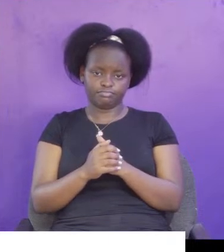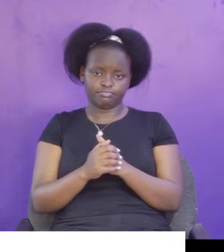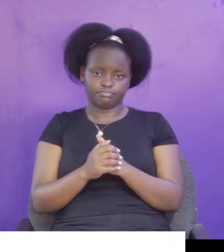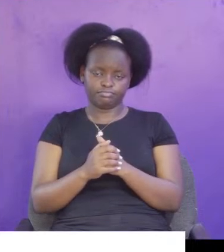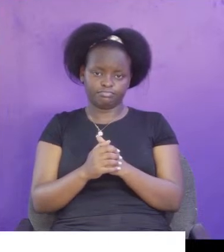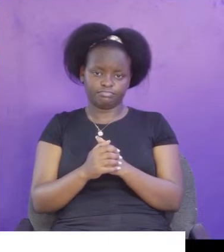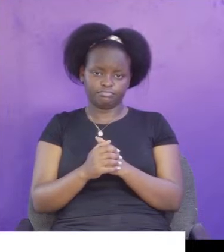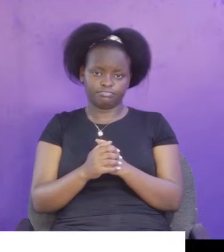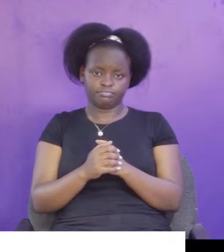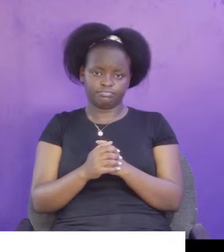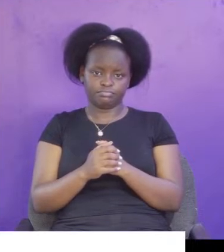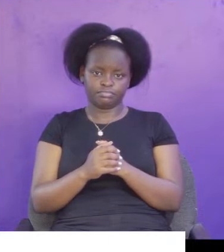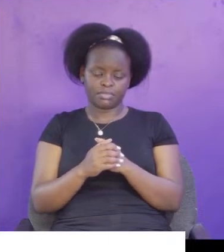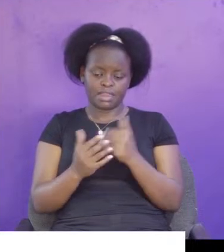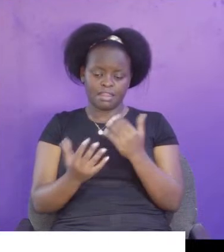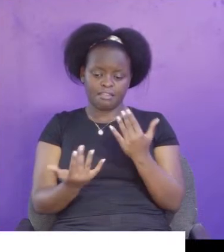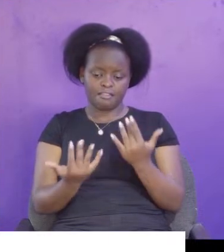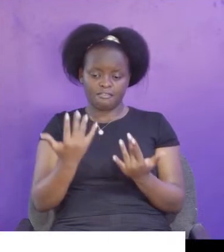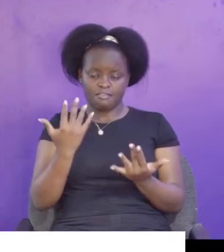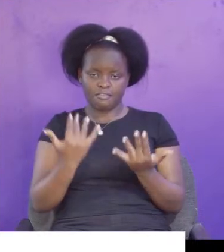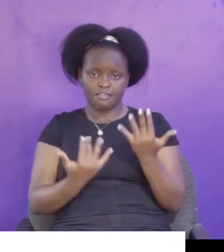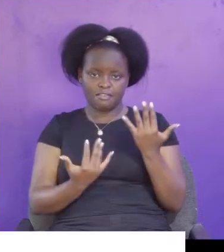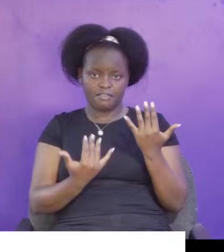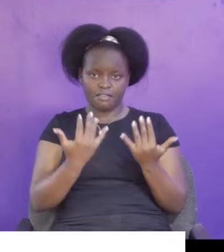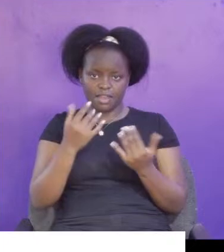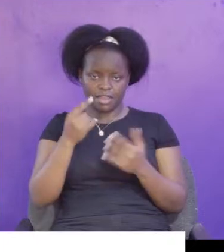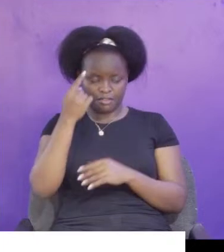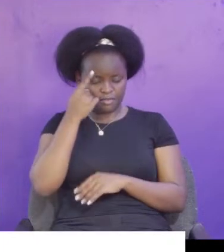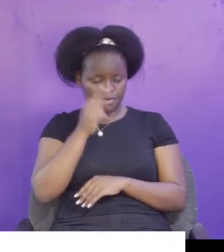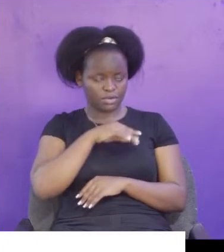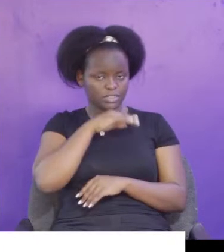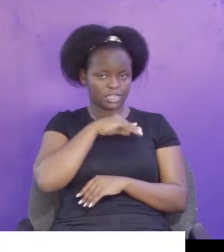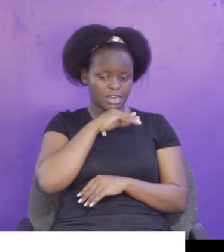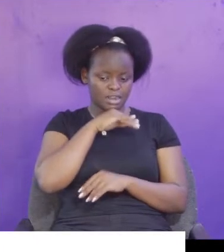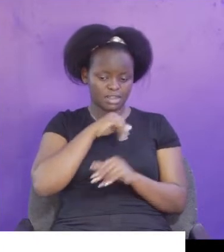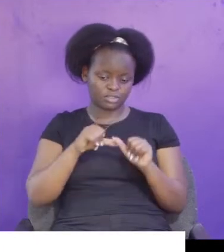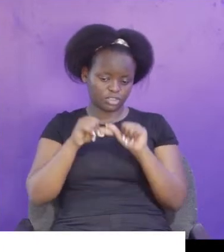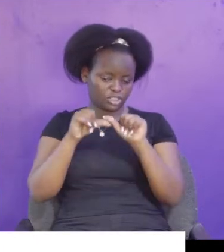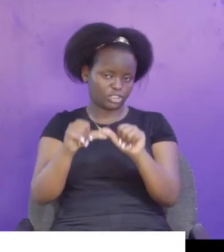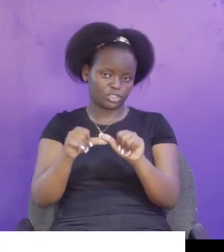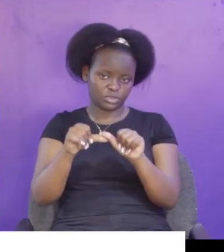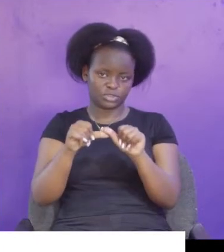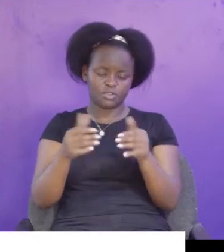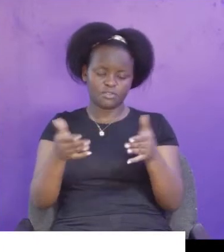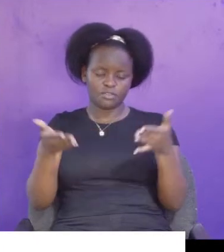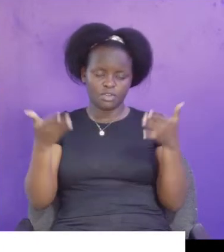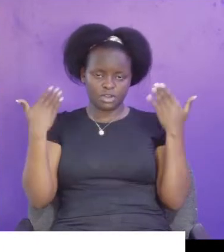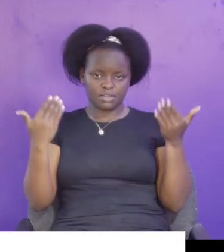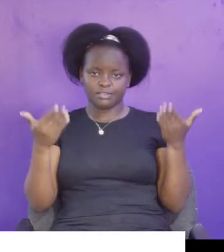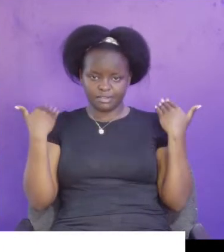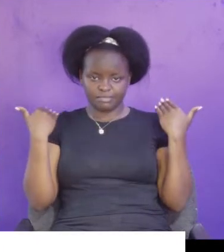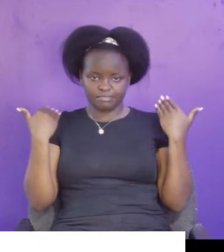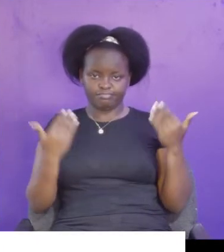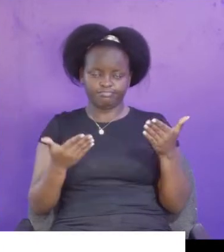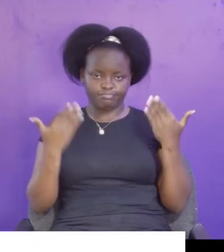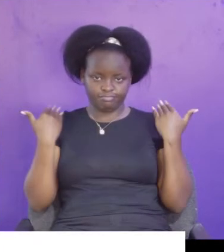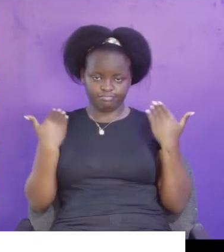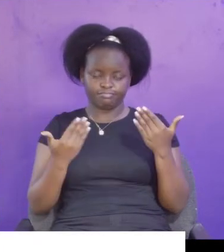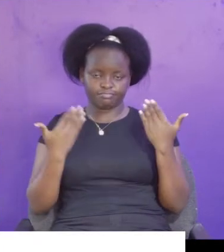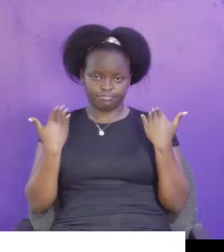the fire of Raila keeps burning forever and forever more.